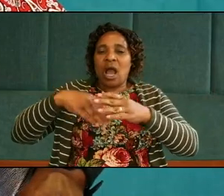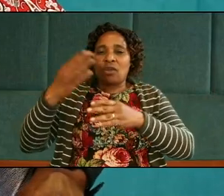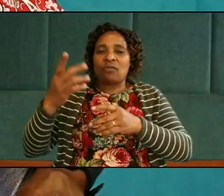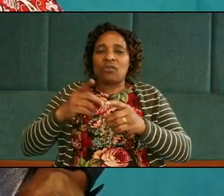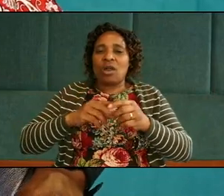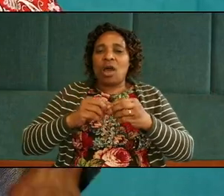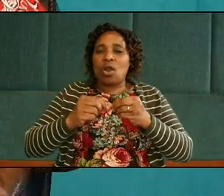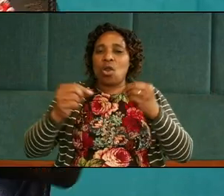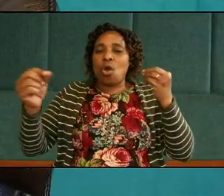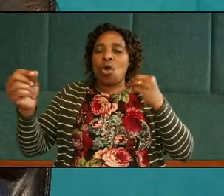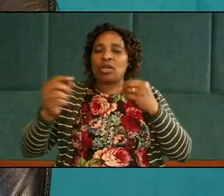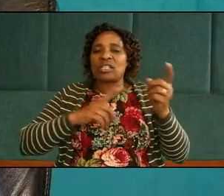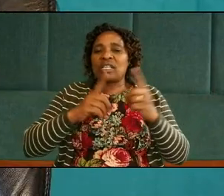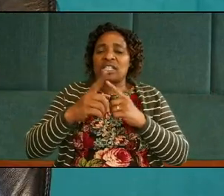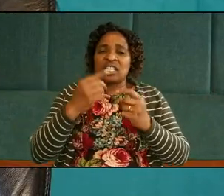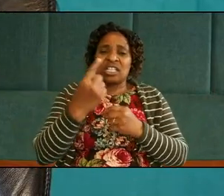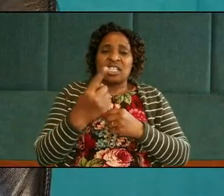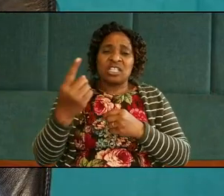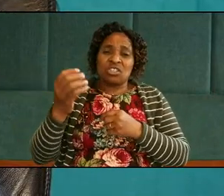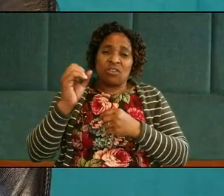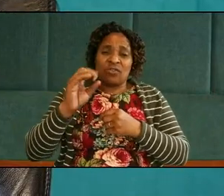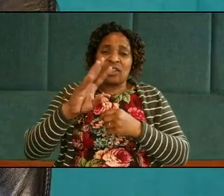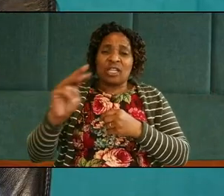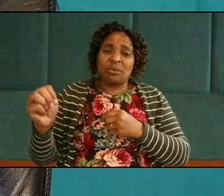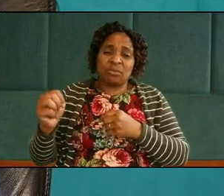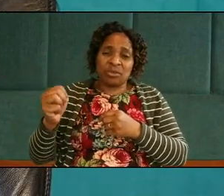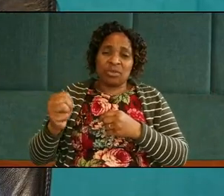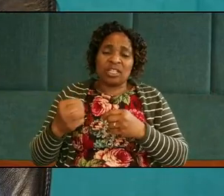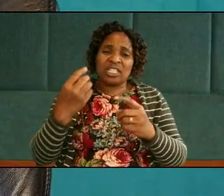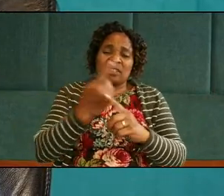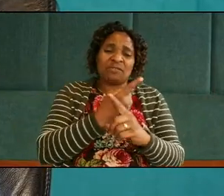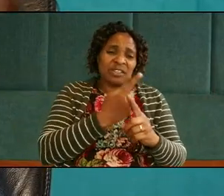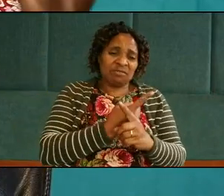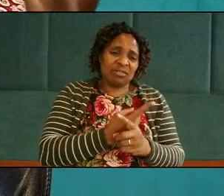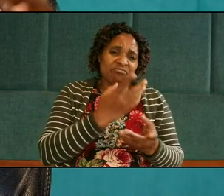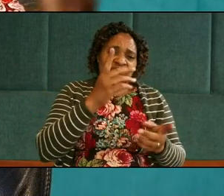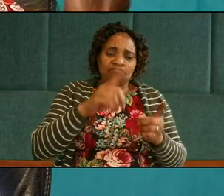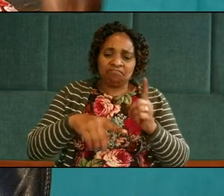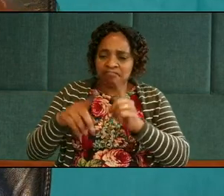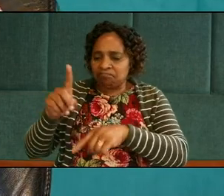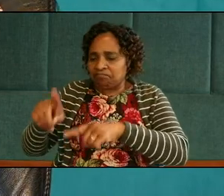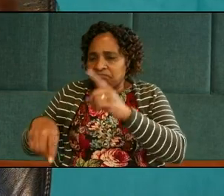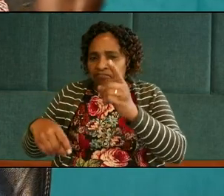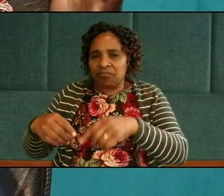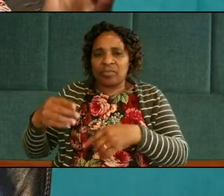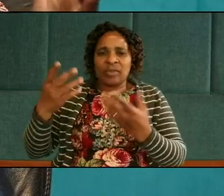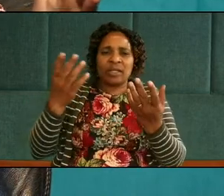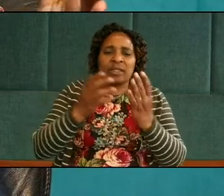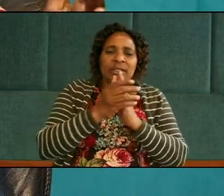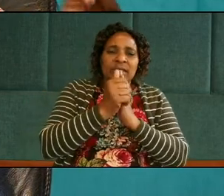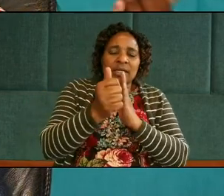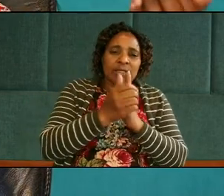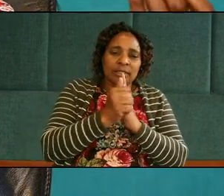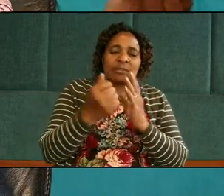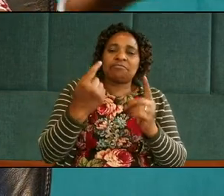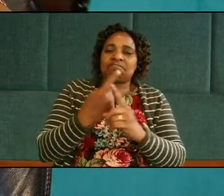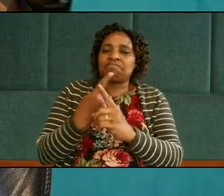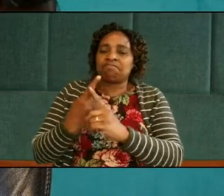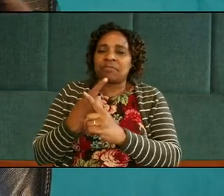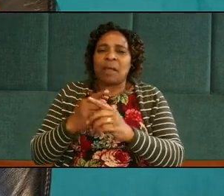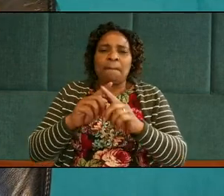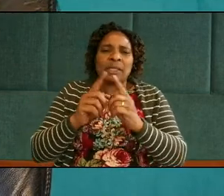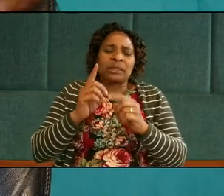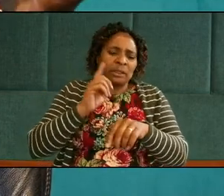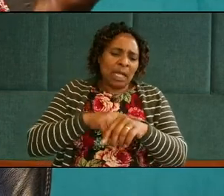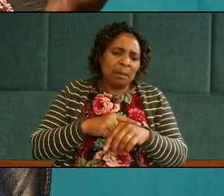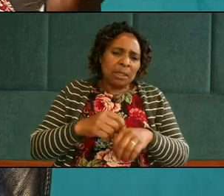journey, you know, each of them were given different, you know, different abilities, different talents, right? But then when